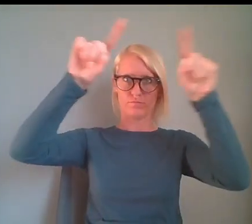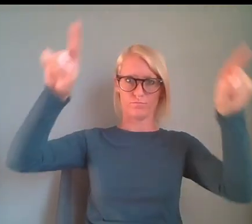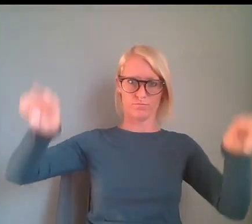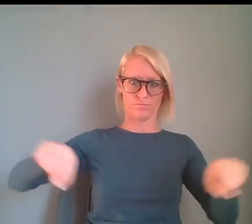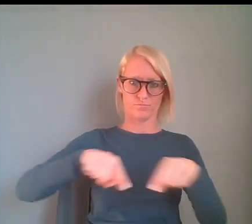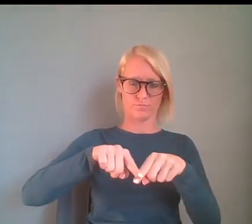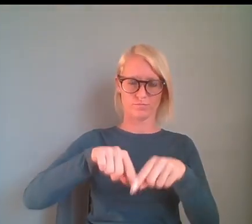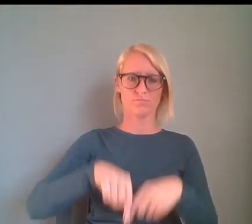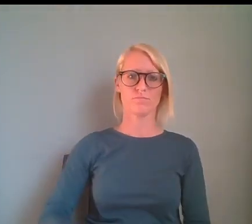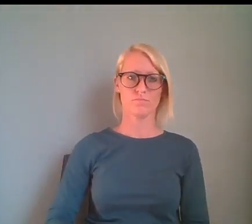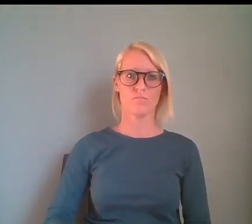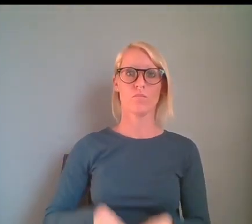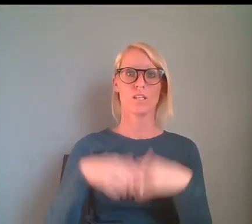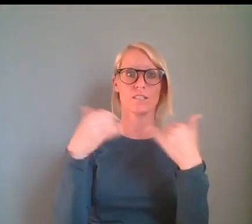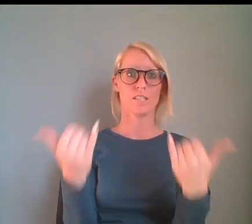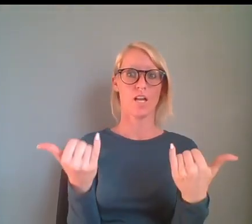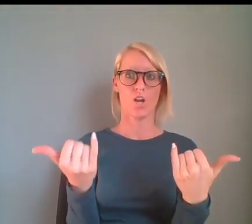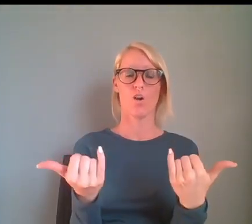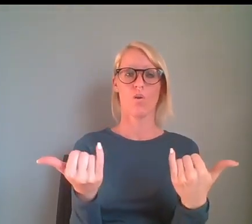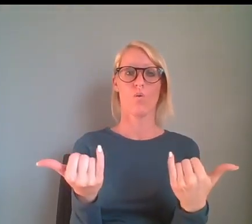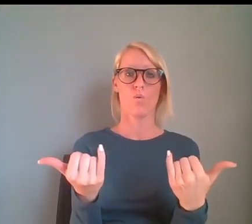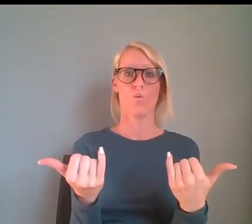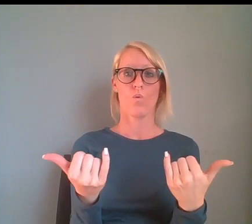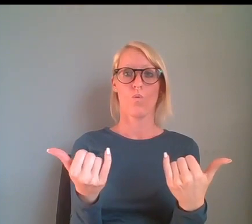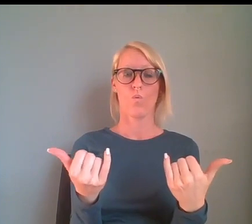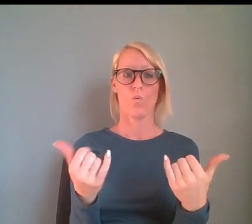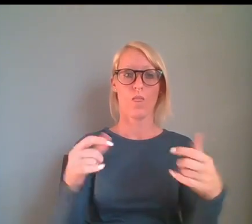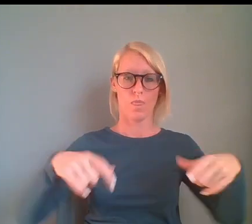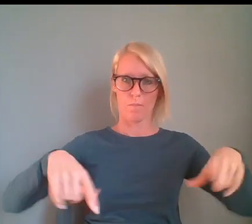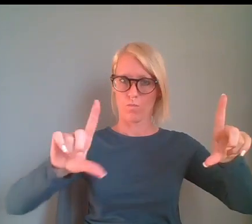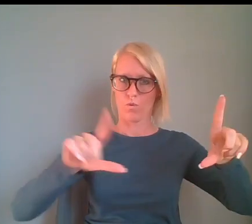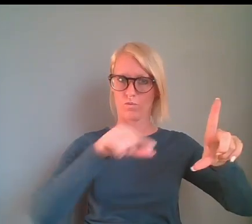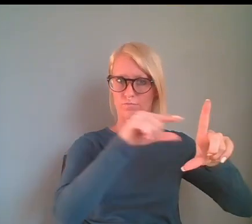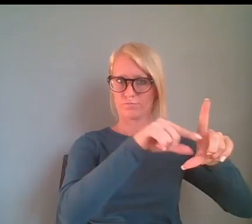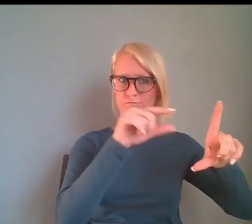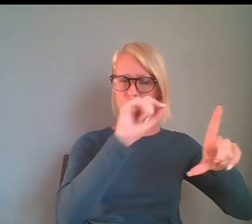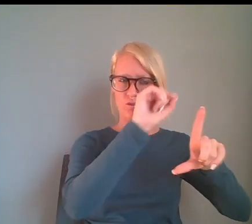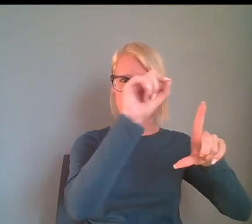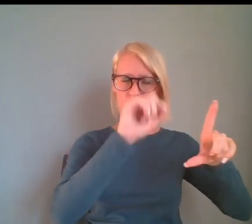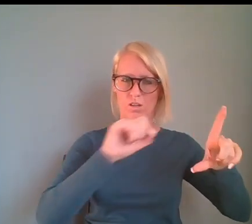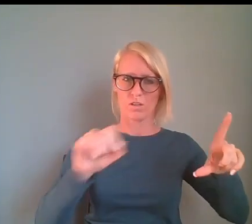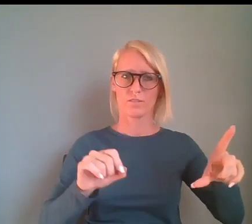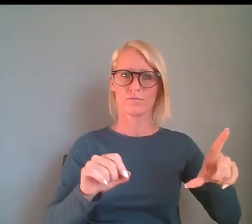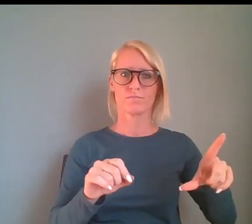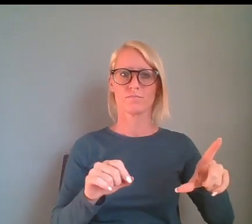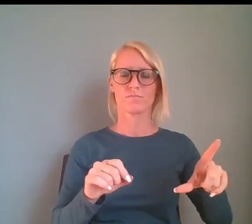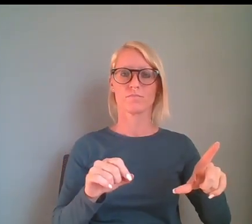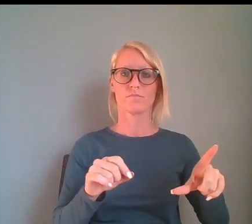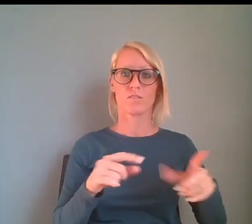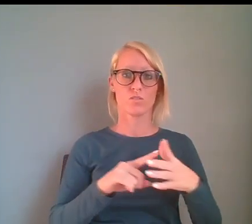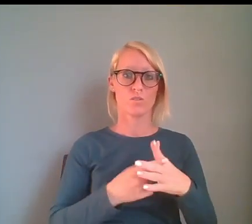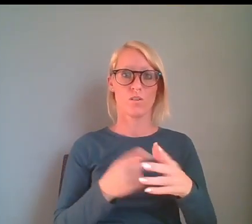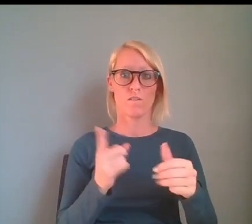So you've got a drawing board, and just make a big old